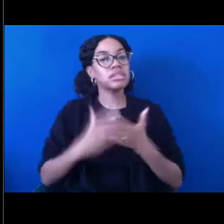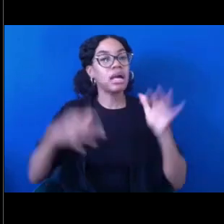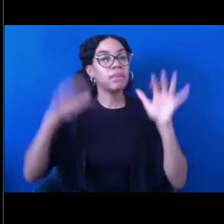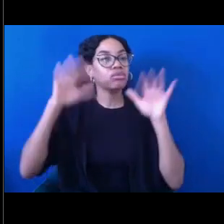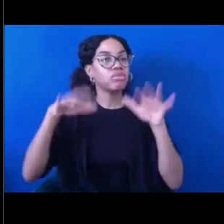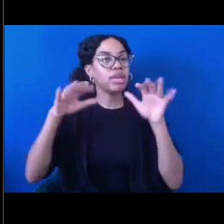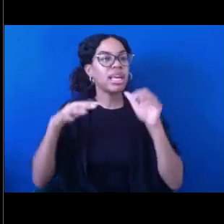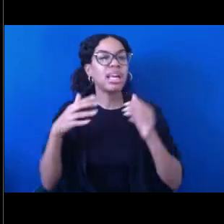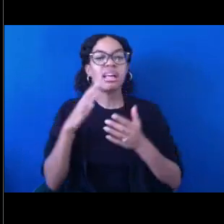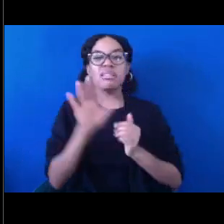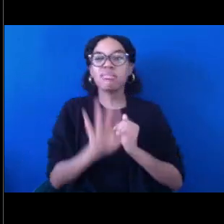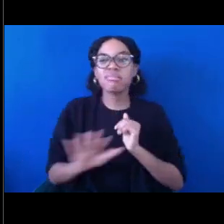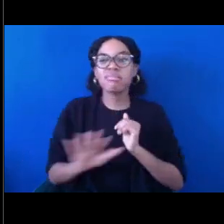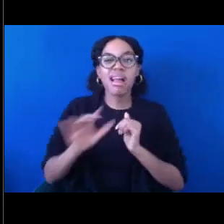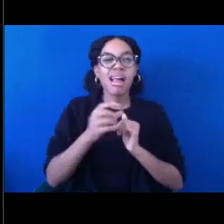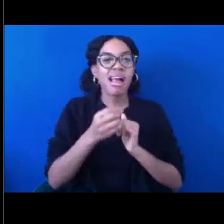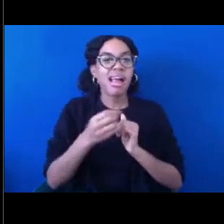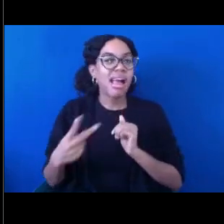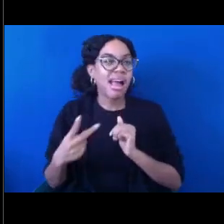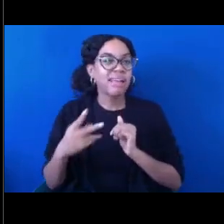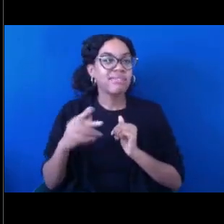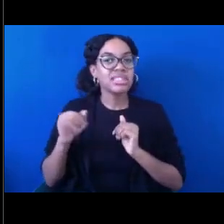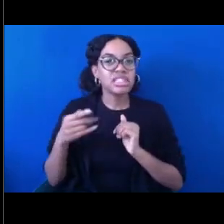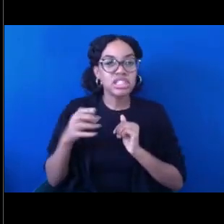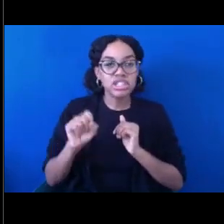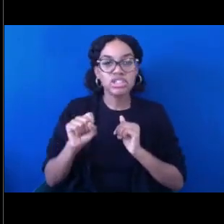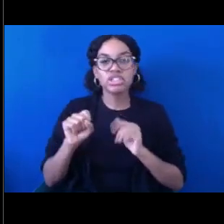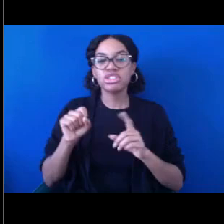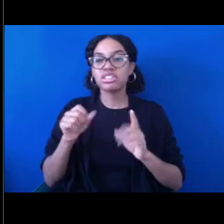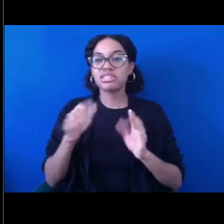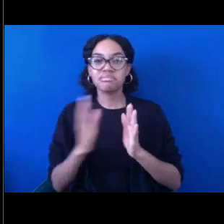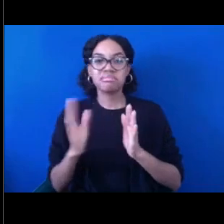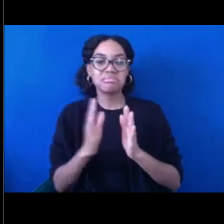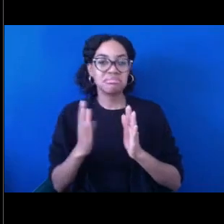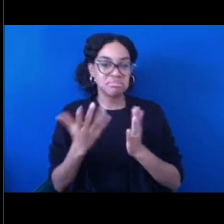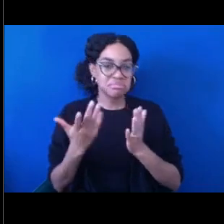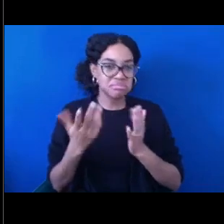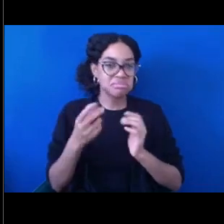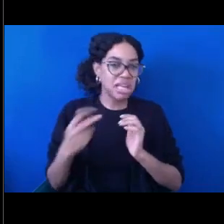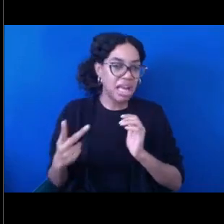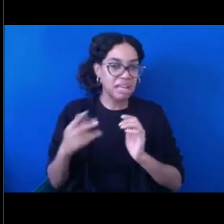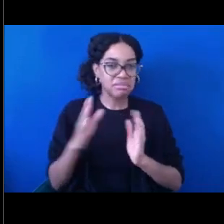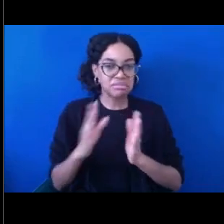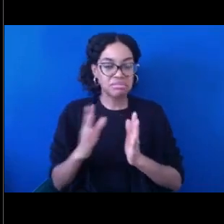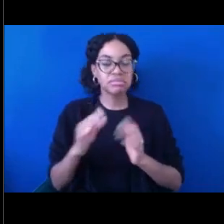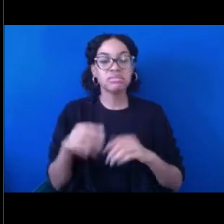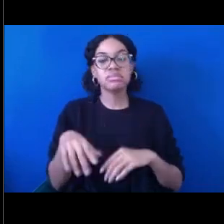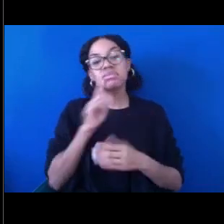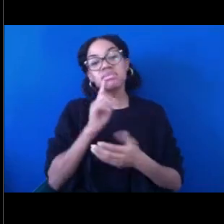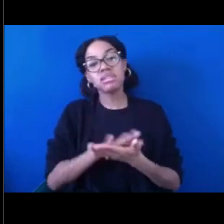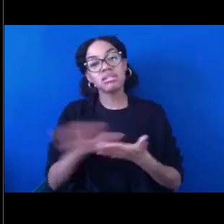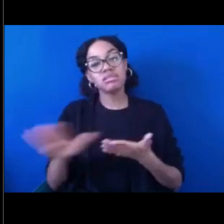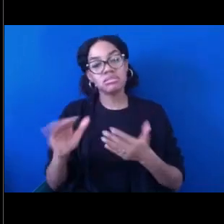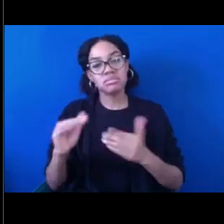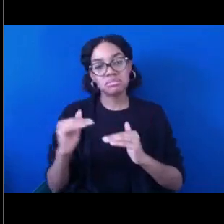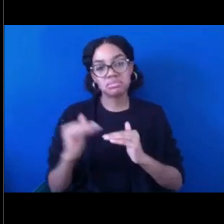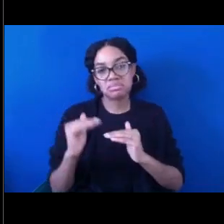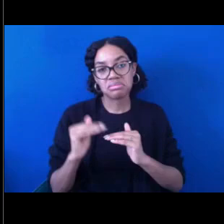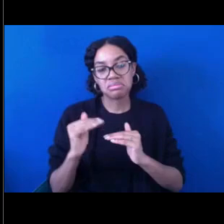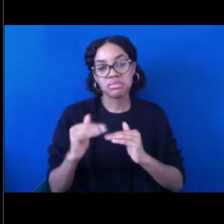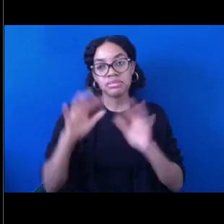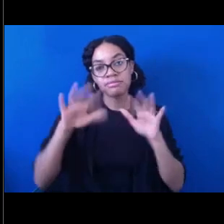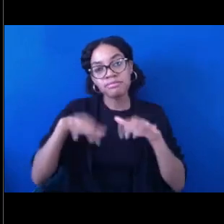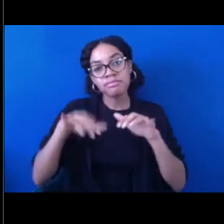inch to an inch in certain spots, with a couple of local higher amounts. So that has helped us out a little bit, but we need a little bit more help. We're still